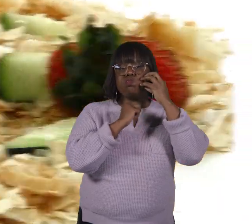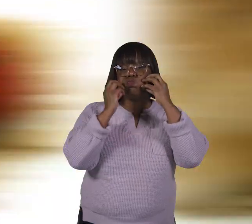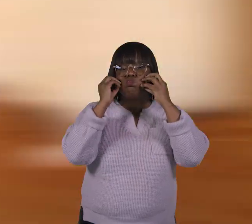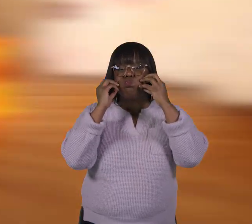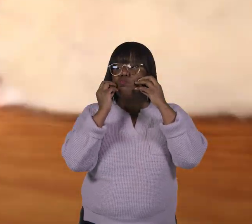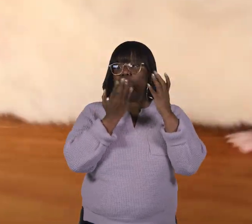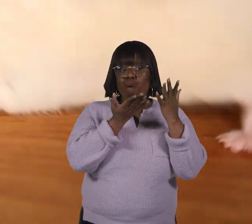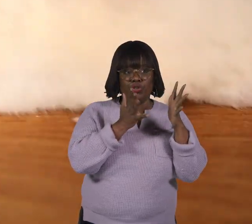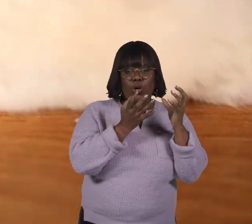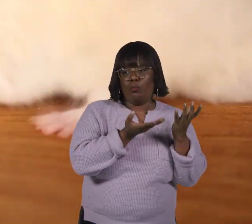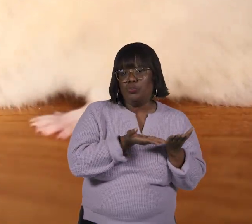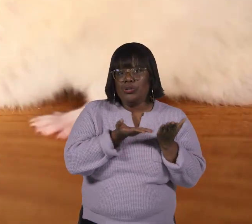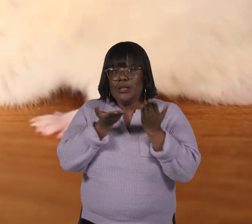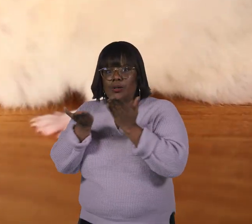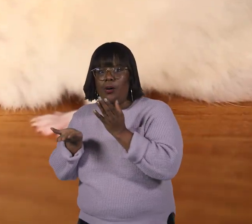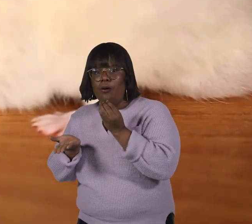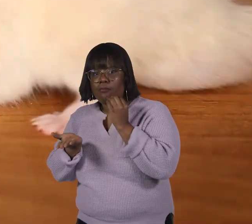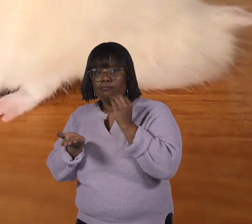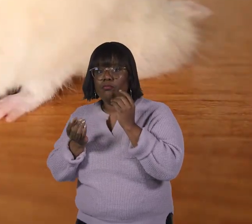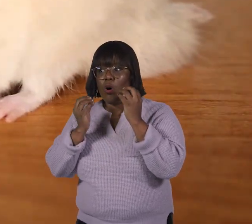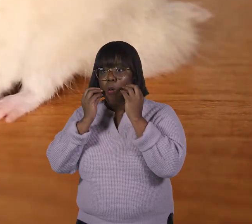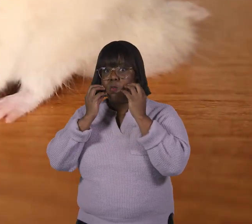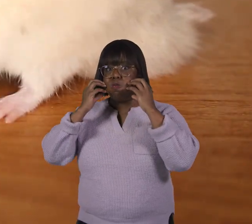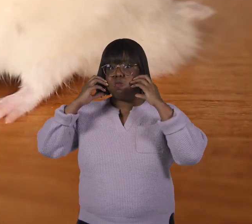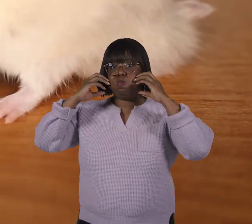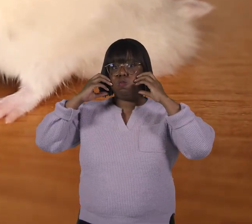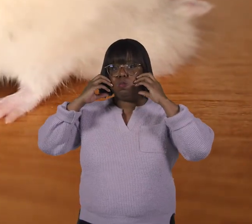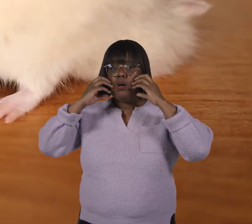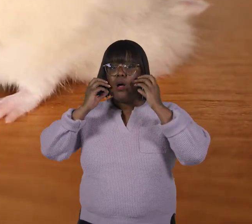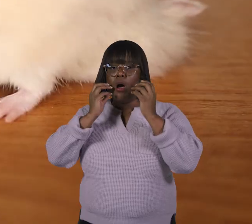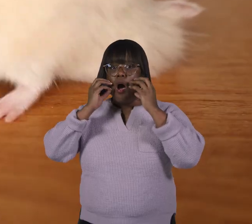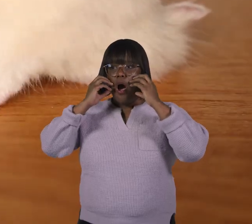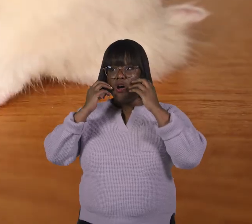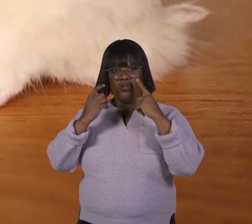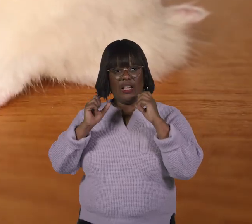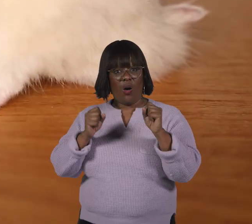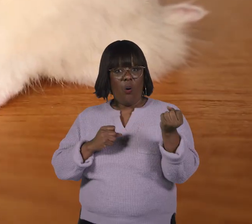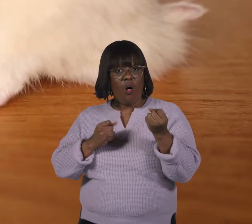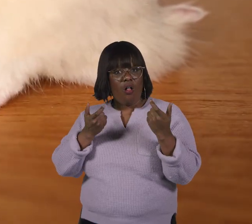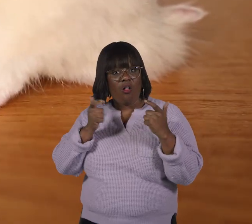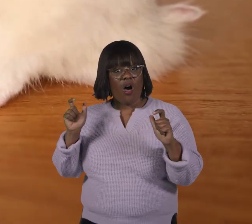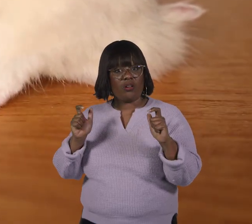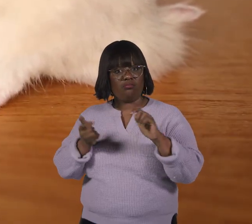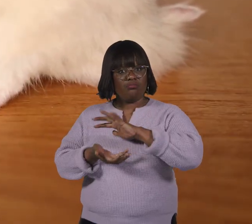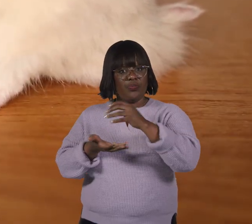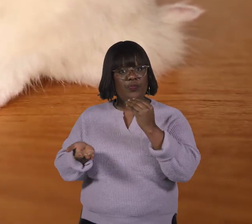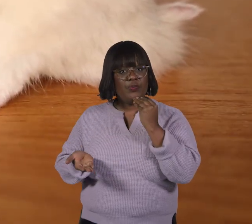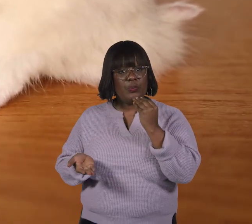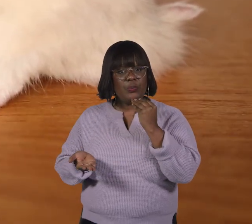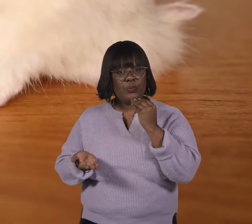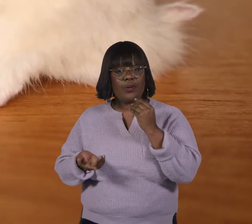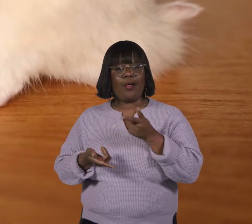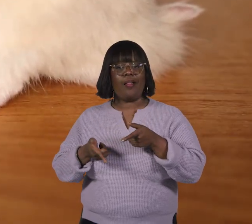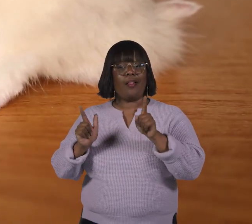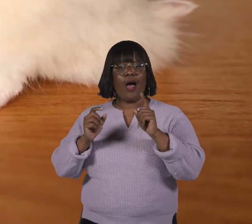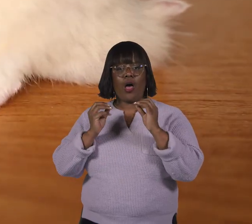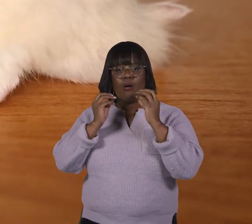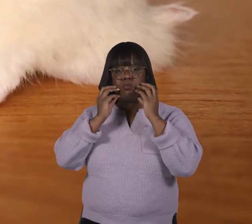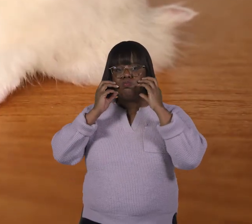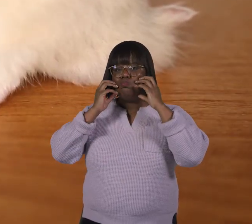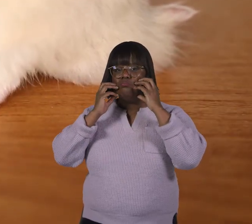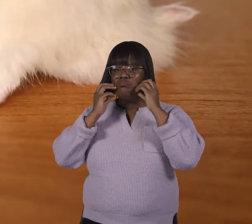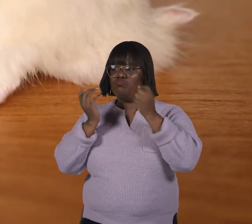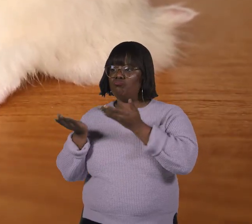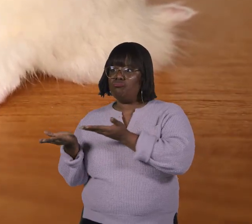burrows these expandable pouches can stretch to accommodate a surprisingly large amount of food allowing the furry